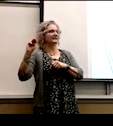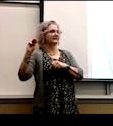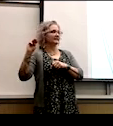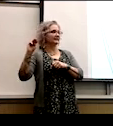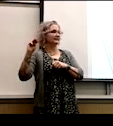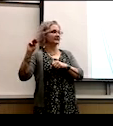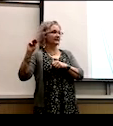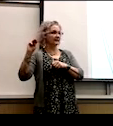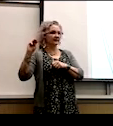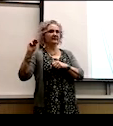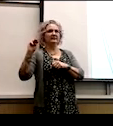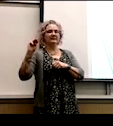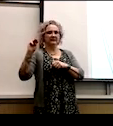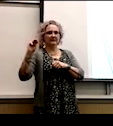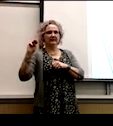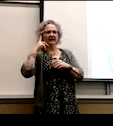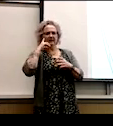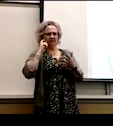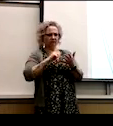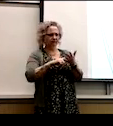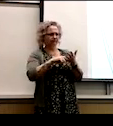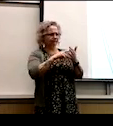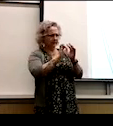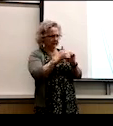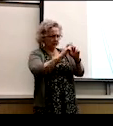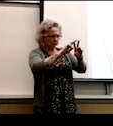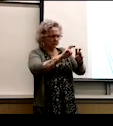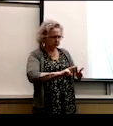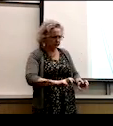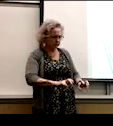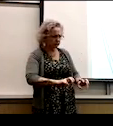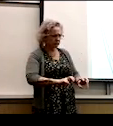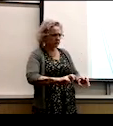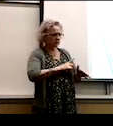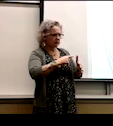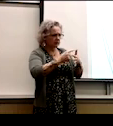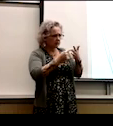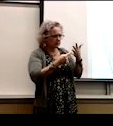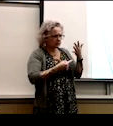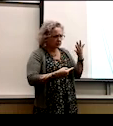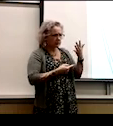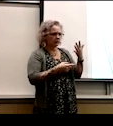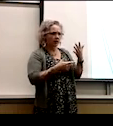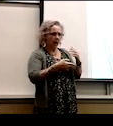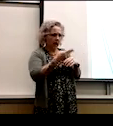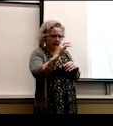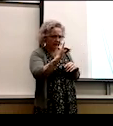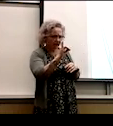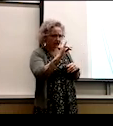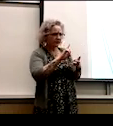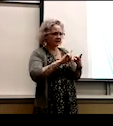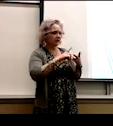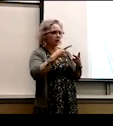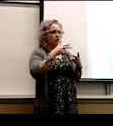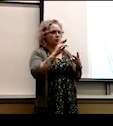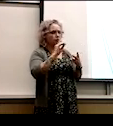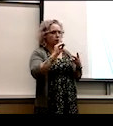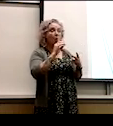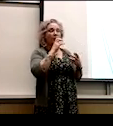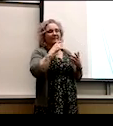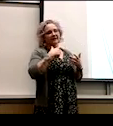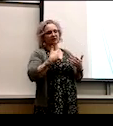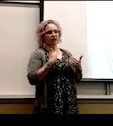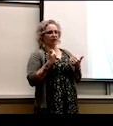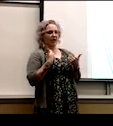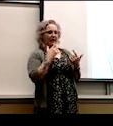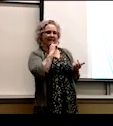in terms of a marker of malignancy, endocrine dysfunction, prone to more infections, and progeria, premature aging. So we'll go through